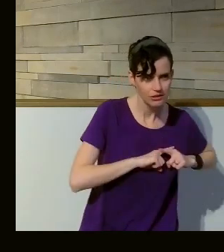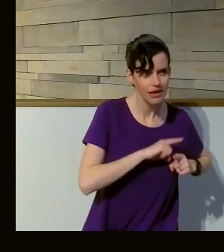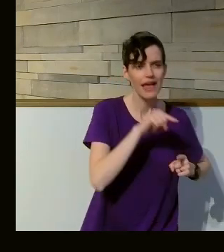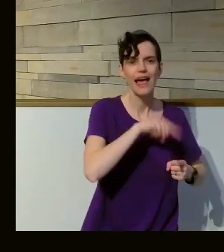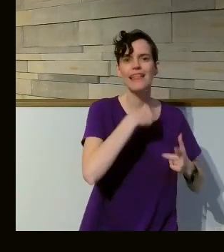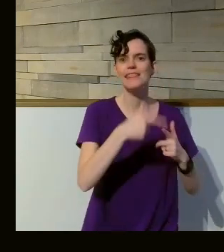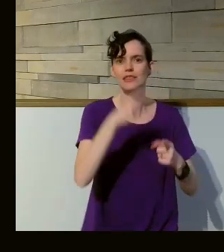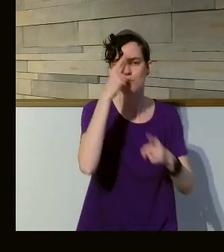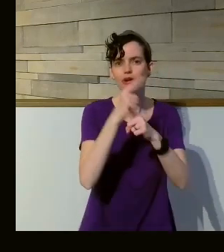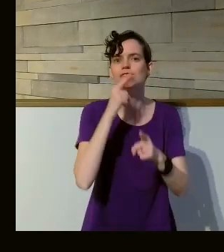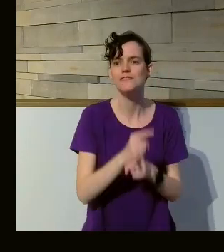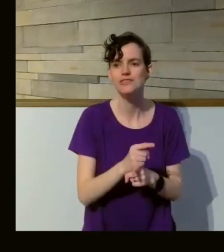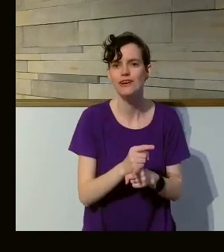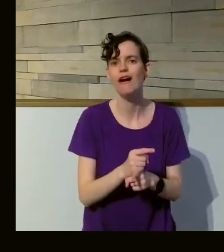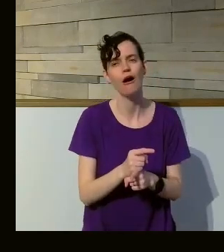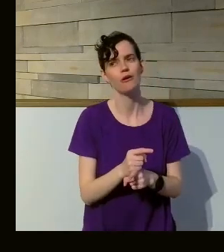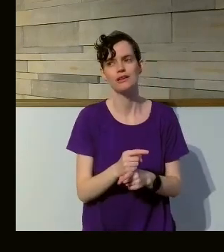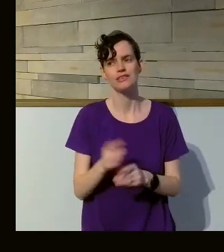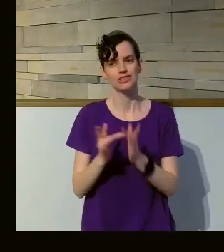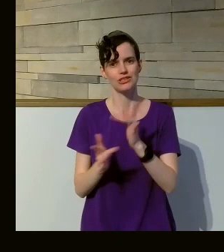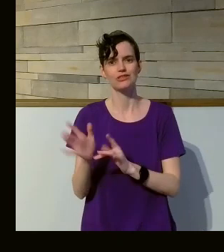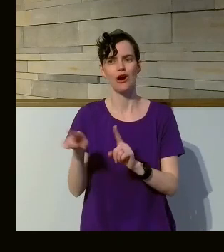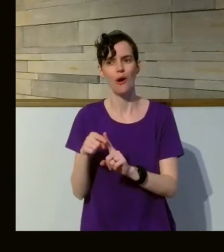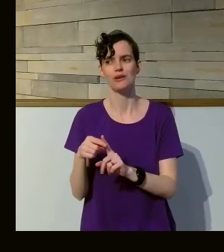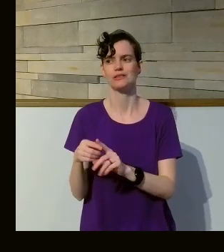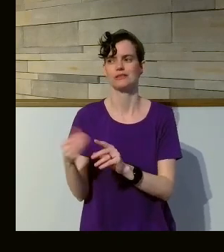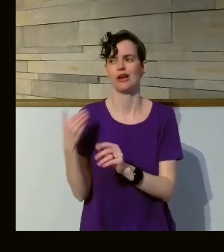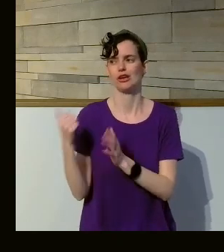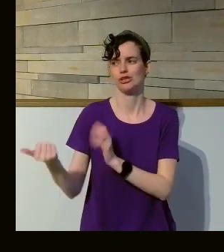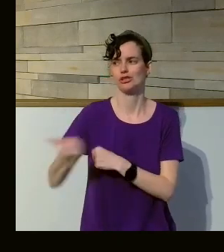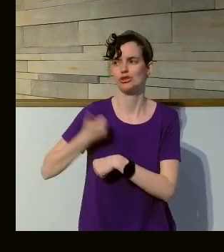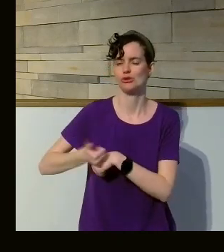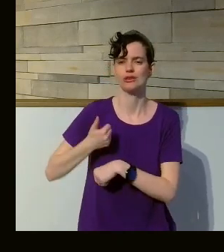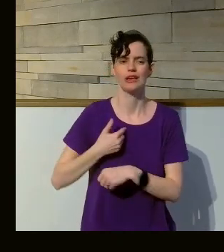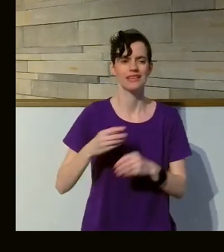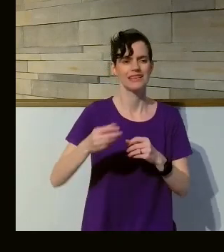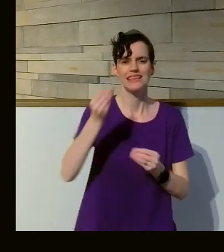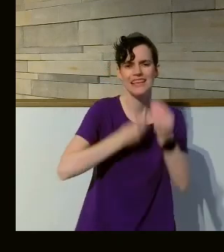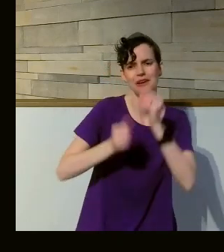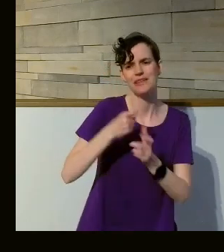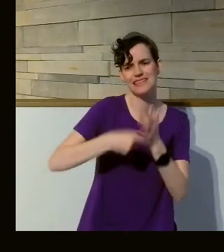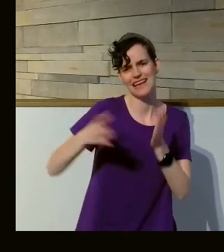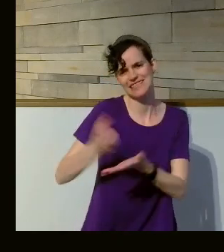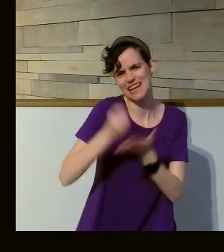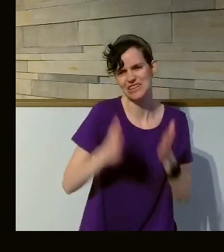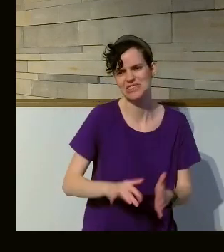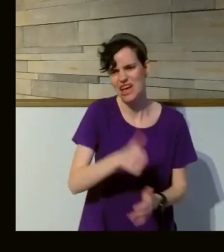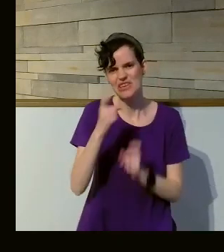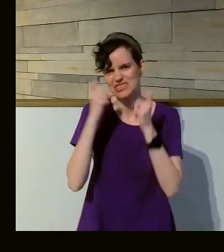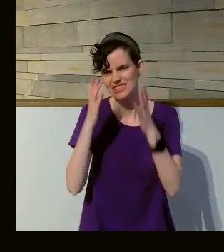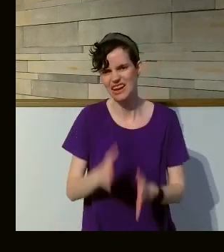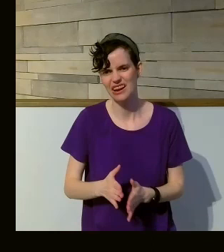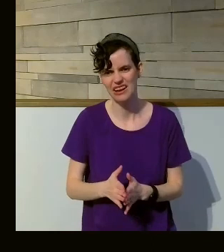that what Jesus did? He was always accused because he was always doing this. He was always eating with tax collectors and other sinners, wasn't he? He